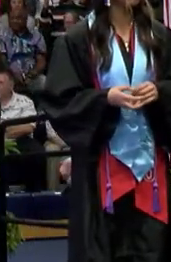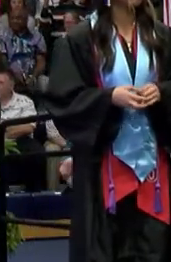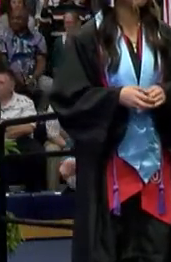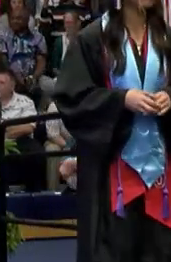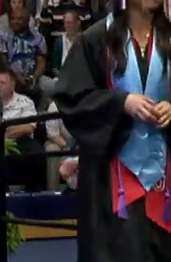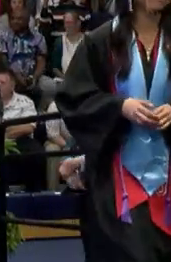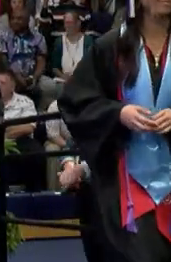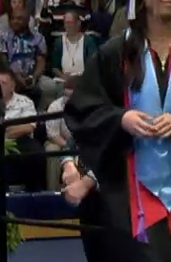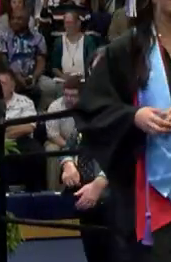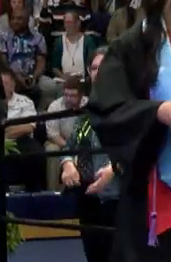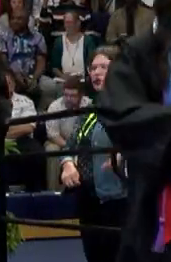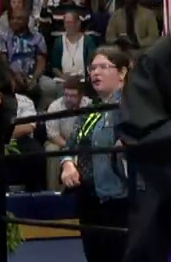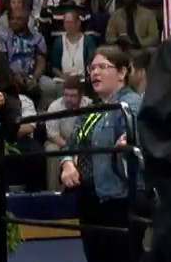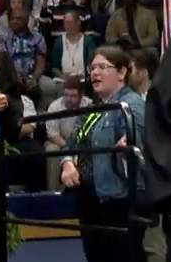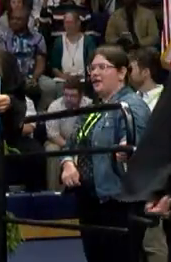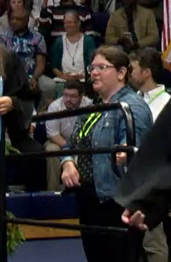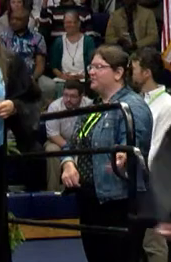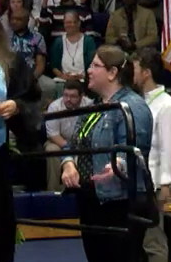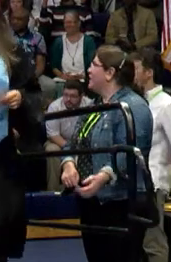Stephanie Midgley.